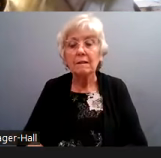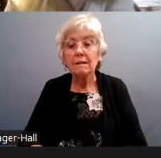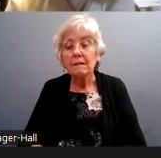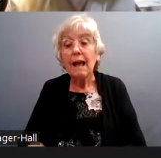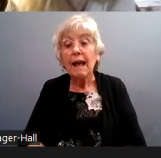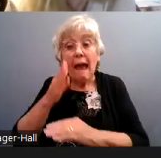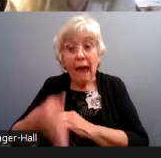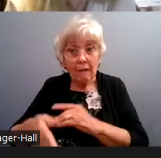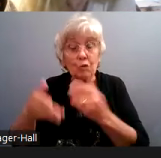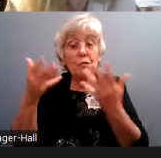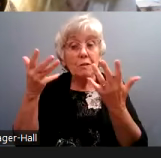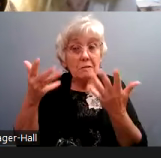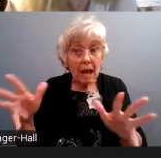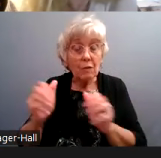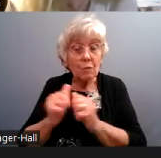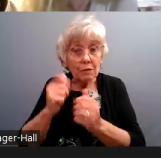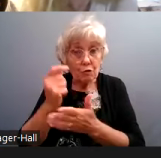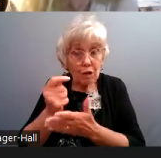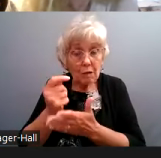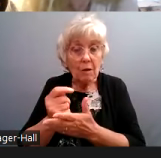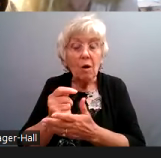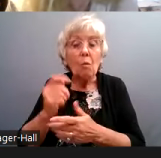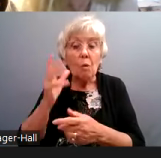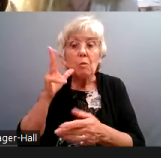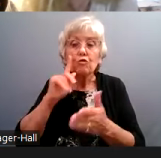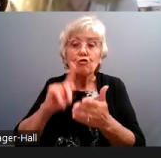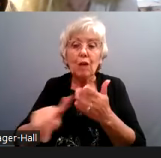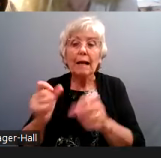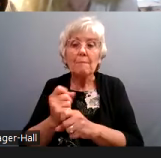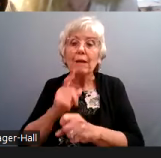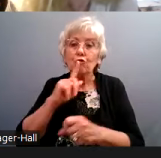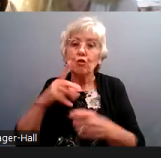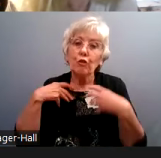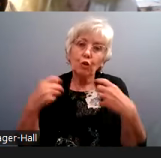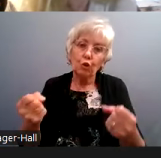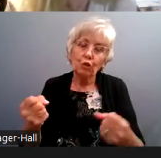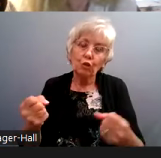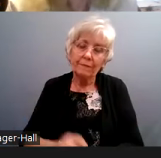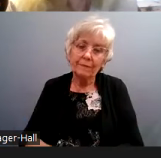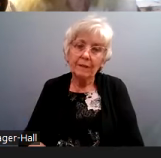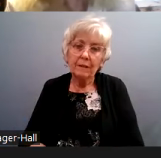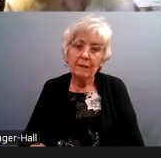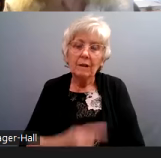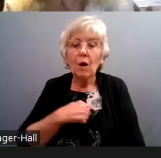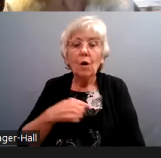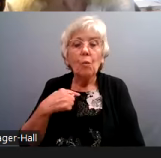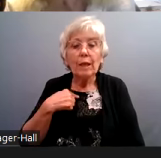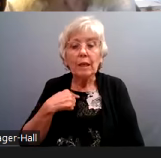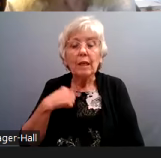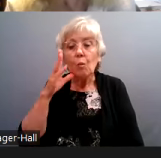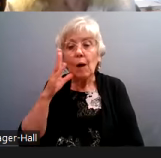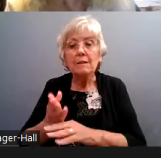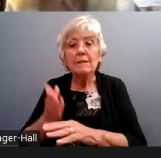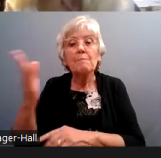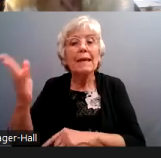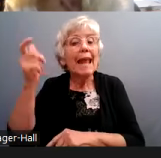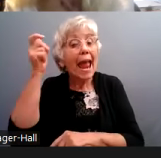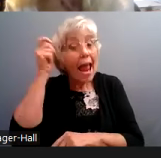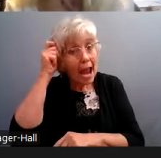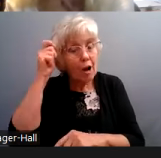the treatment, we're going to verify the cure. So we're going to submit, that's when we submit the hair sample.